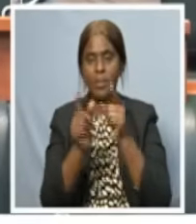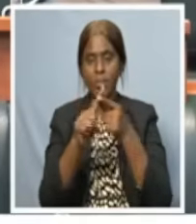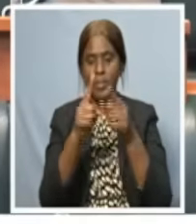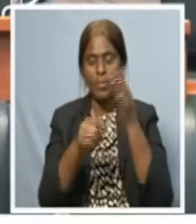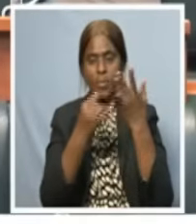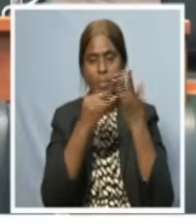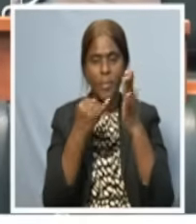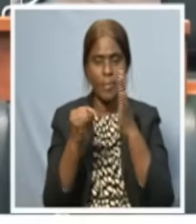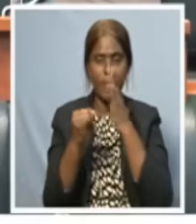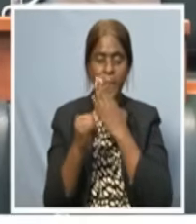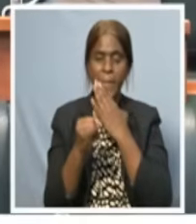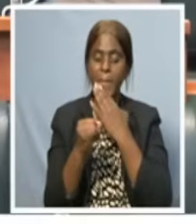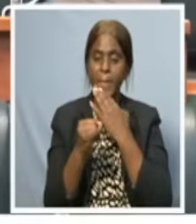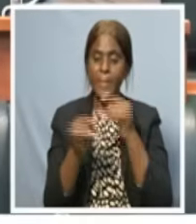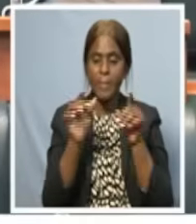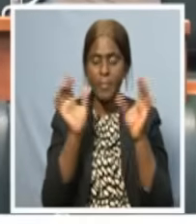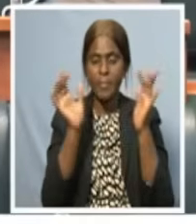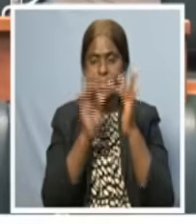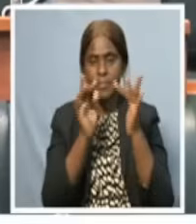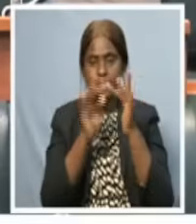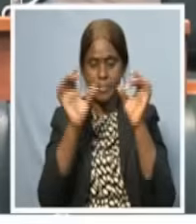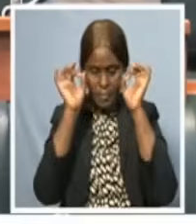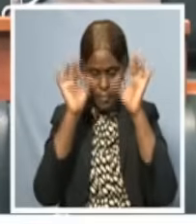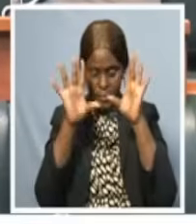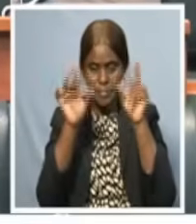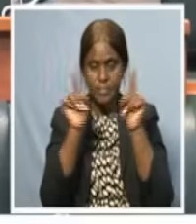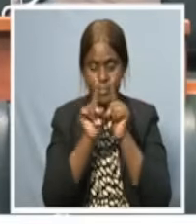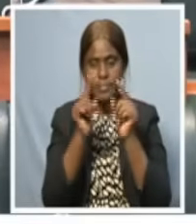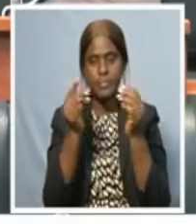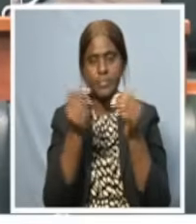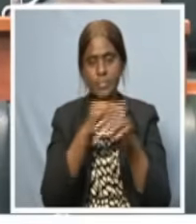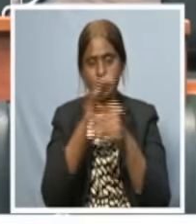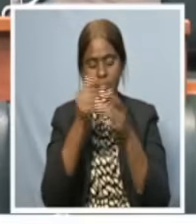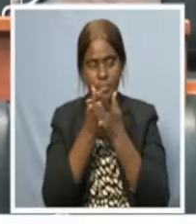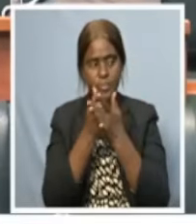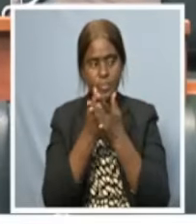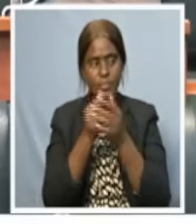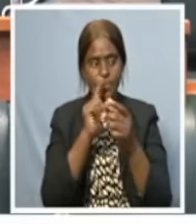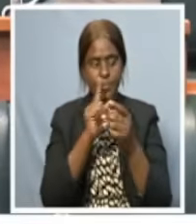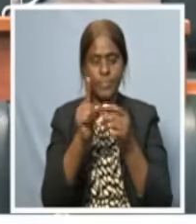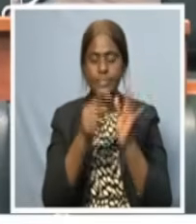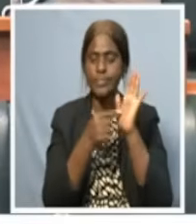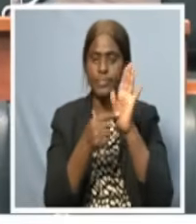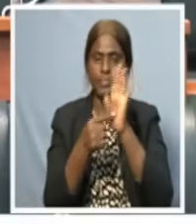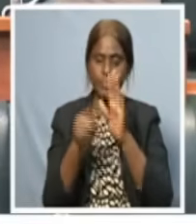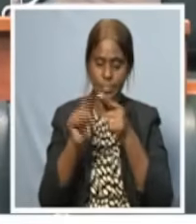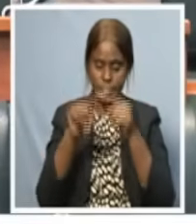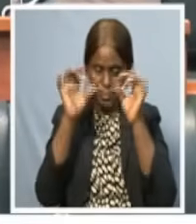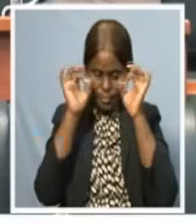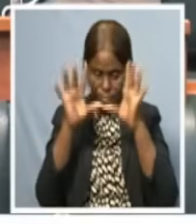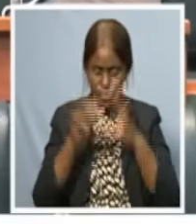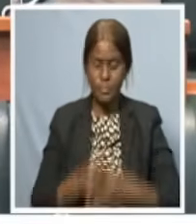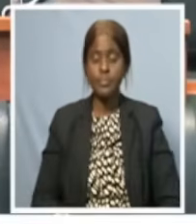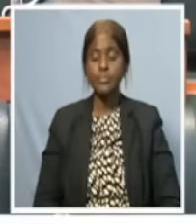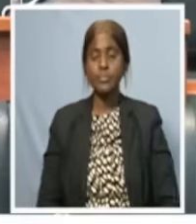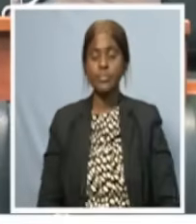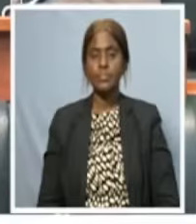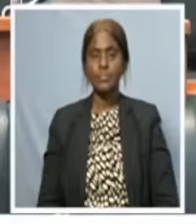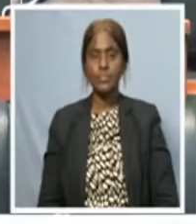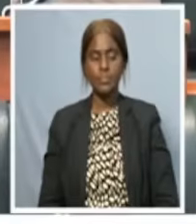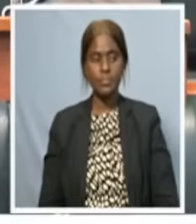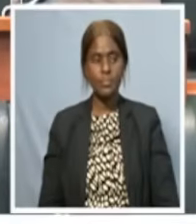to identify online risks and seek help when exposed to harm.